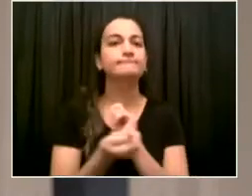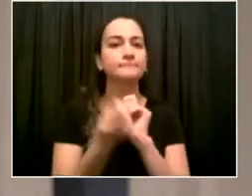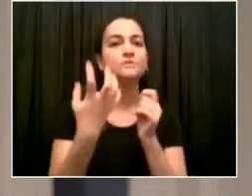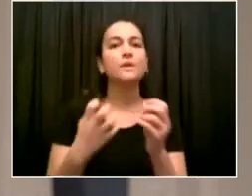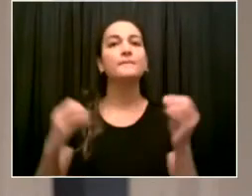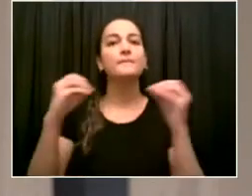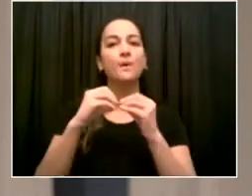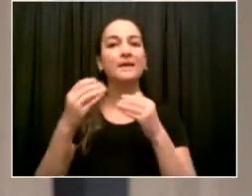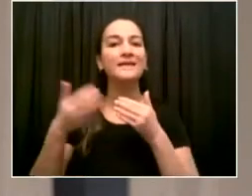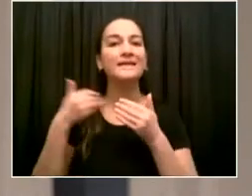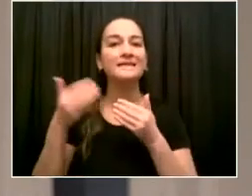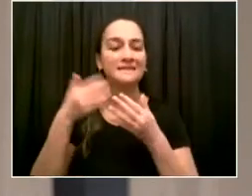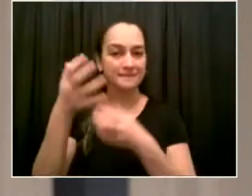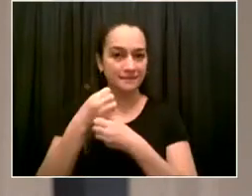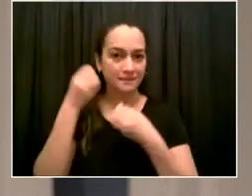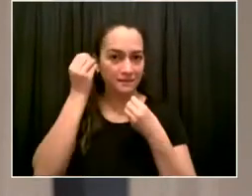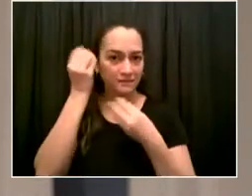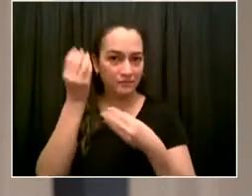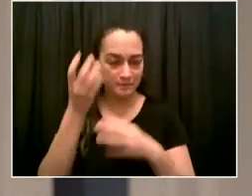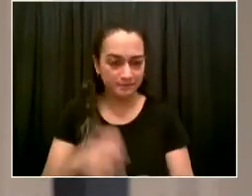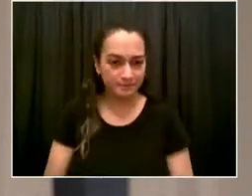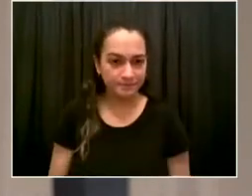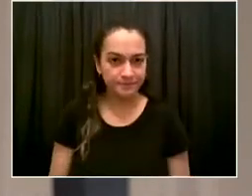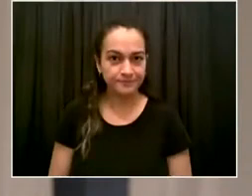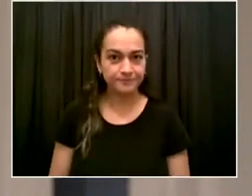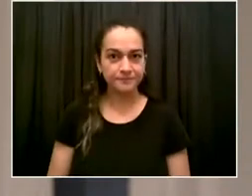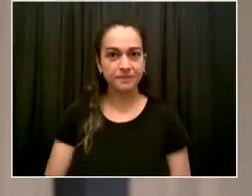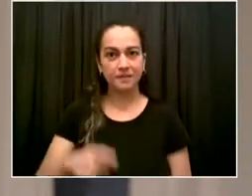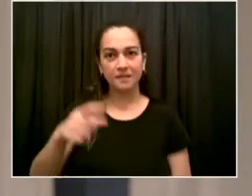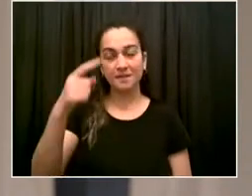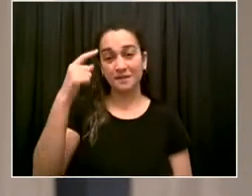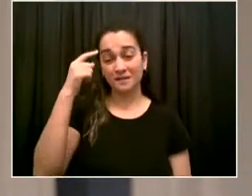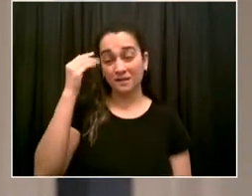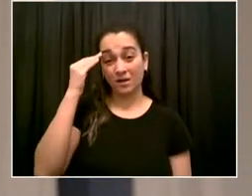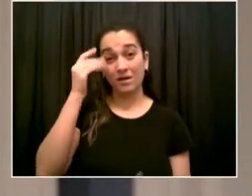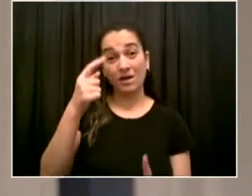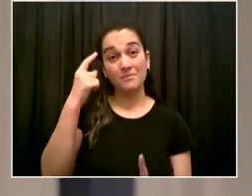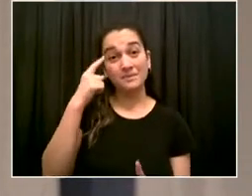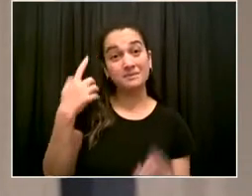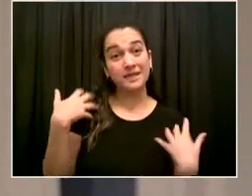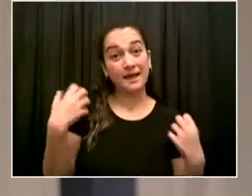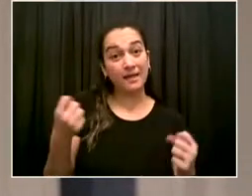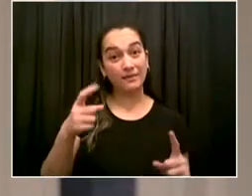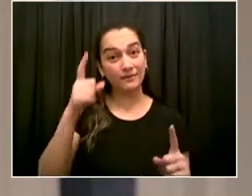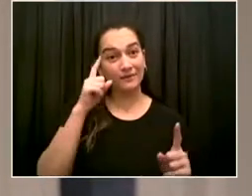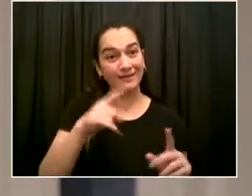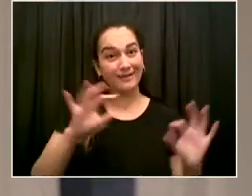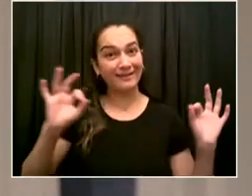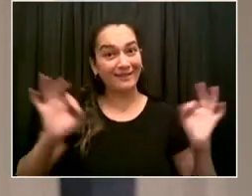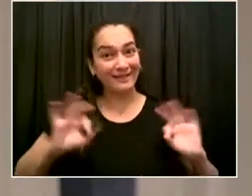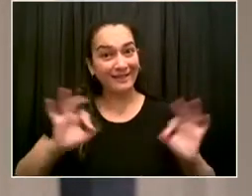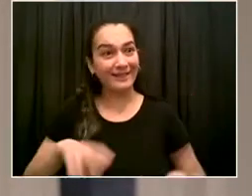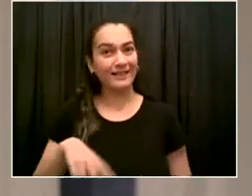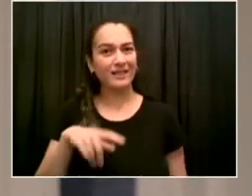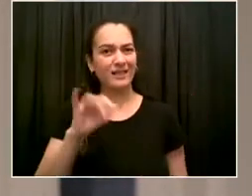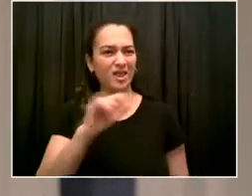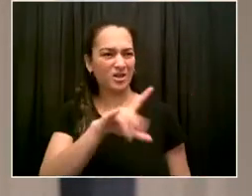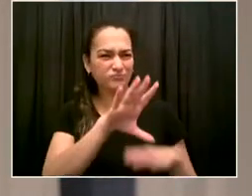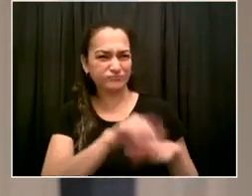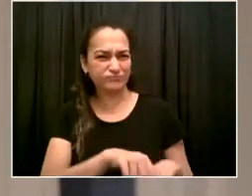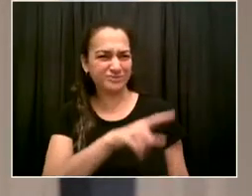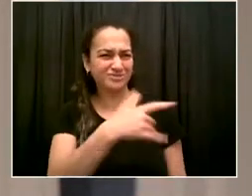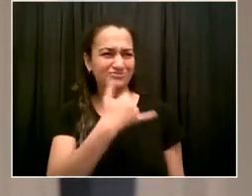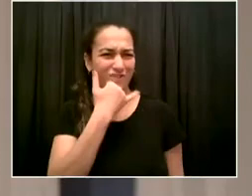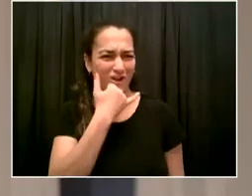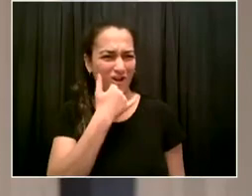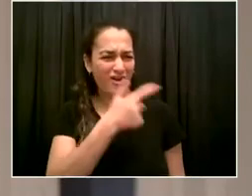part of the human condition. And that has never been more apparent than this past year, as people have grappled with pain and loss and